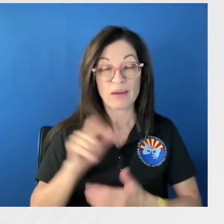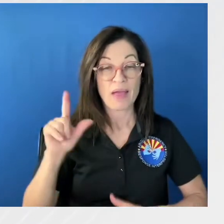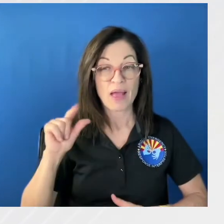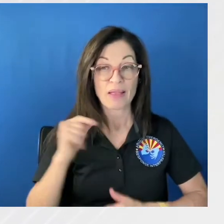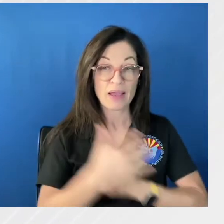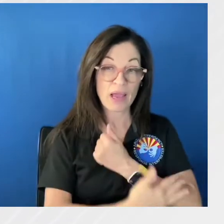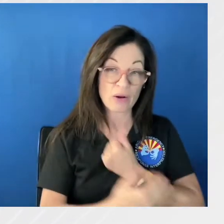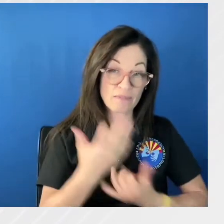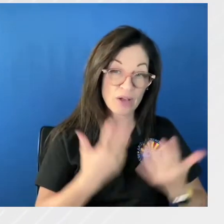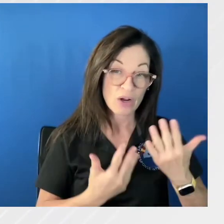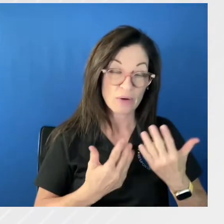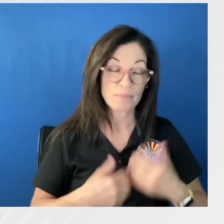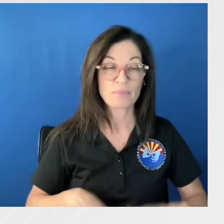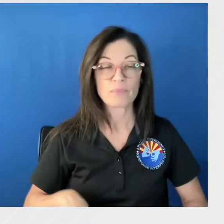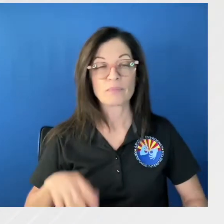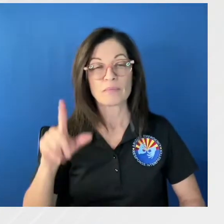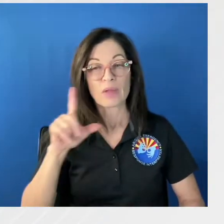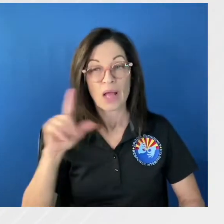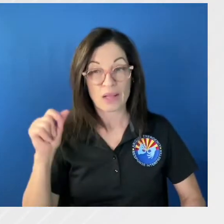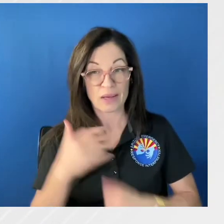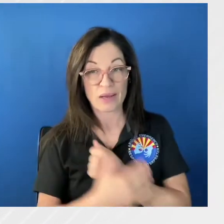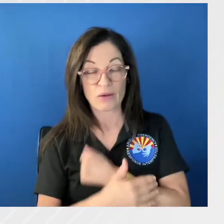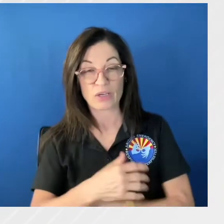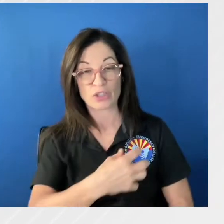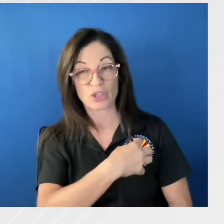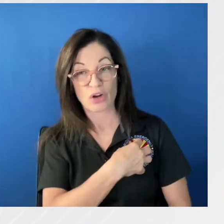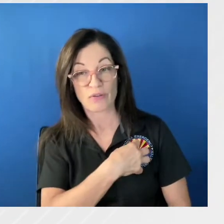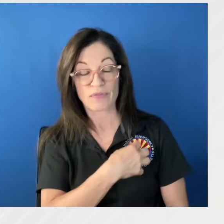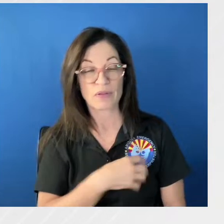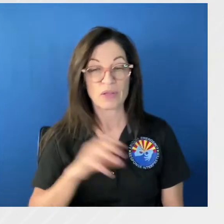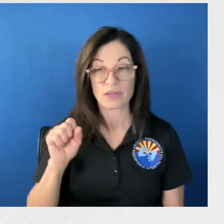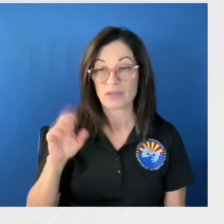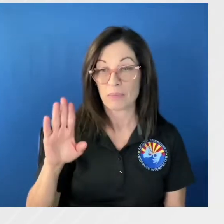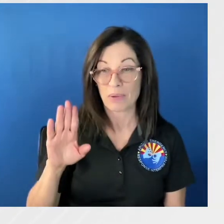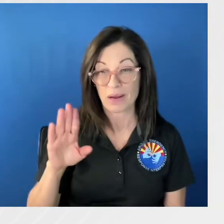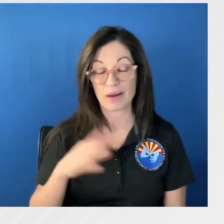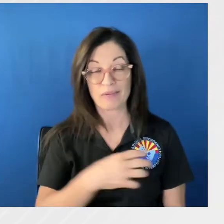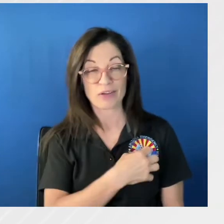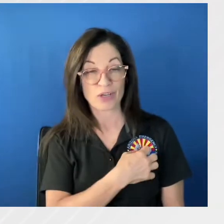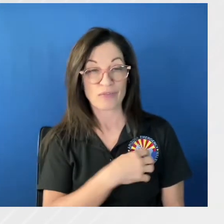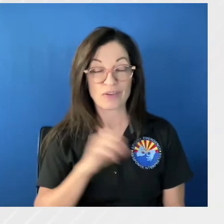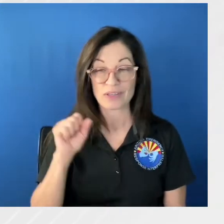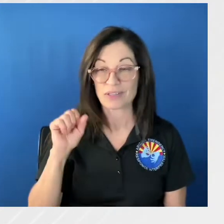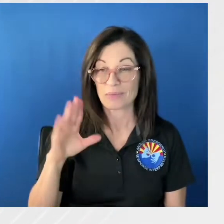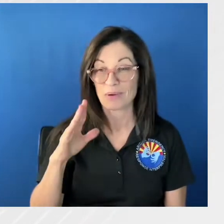Los Angeles County Sheriff, San Bernardino County Sheriff, San Bernardino County Fire,